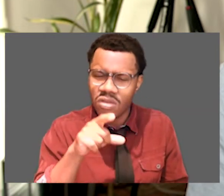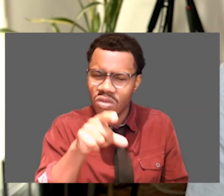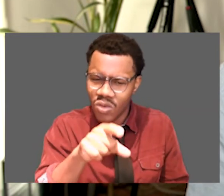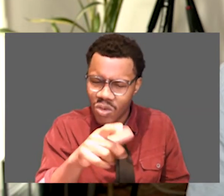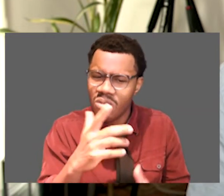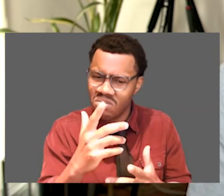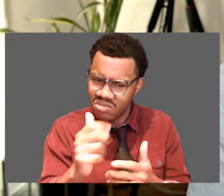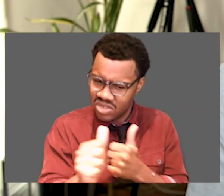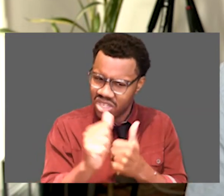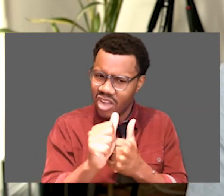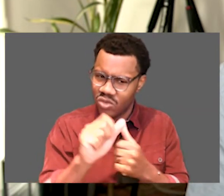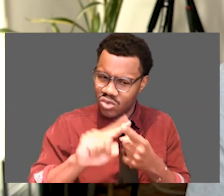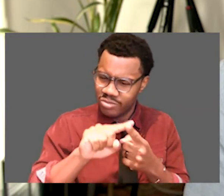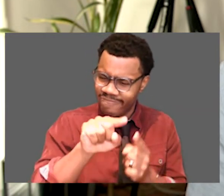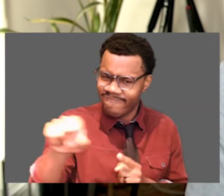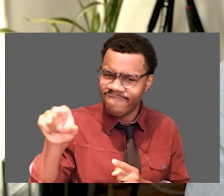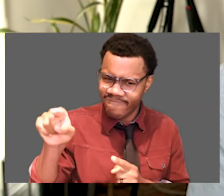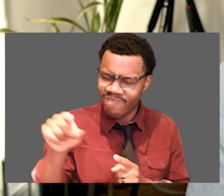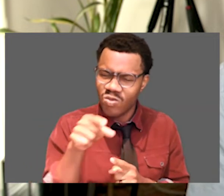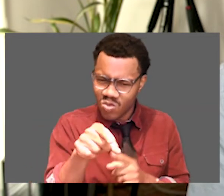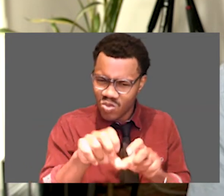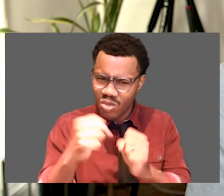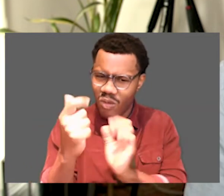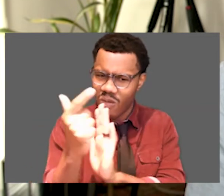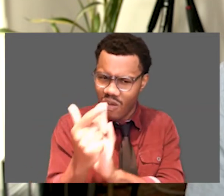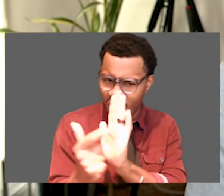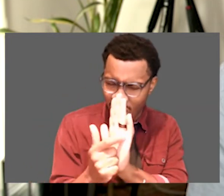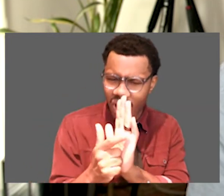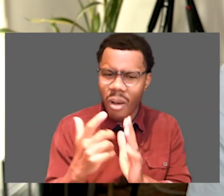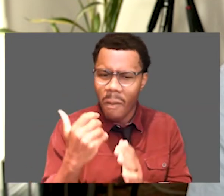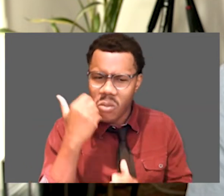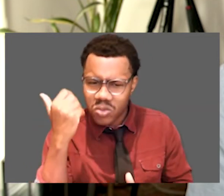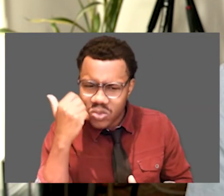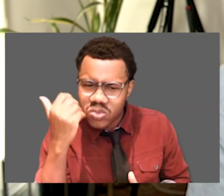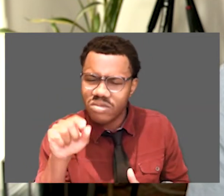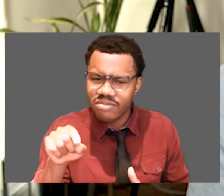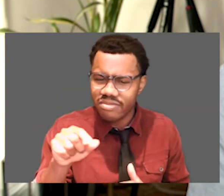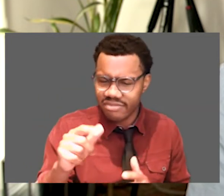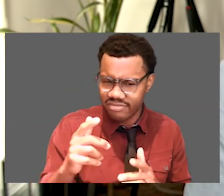participated in the gateway crime to prostitution and illegitimate children. You are the cause of